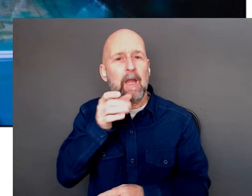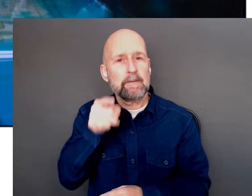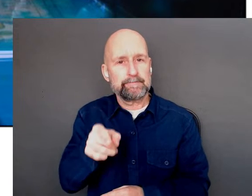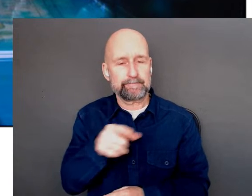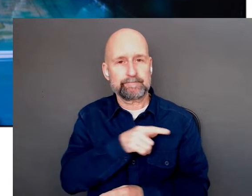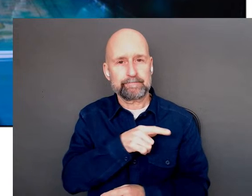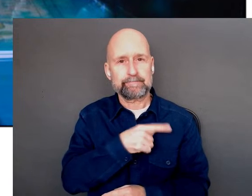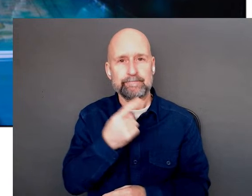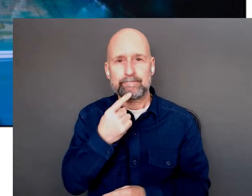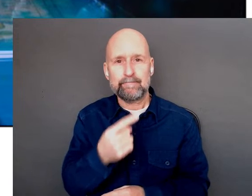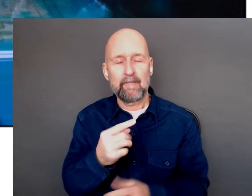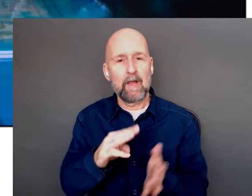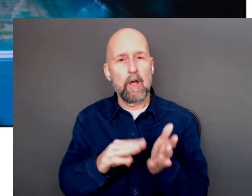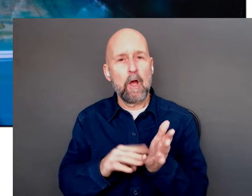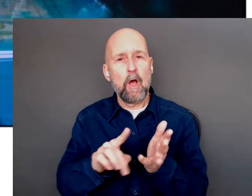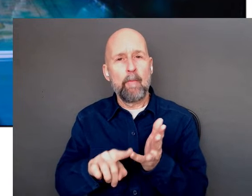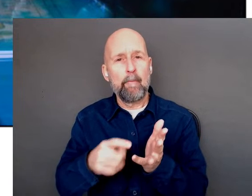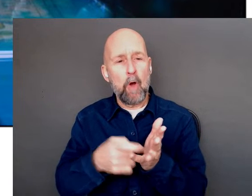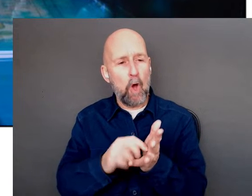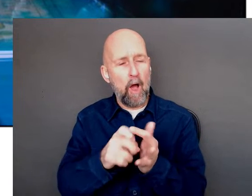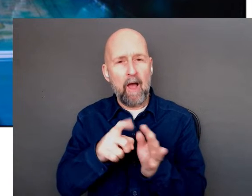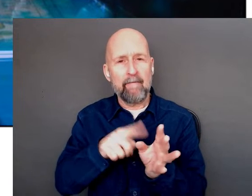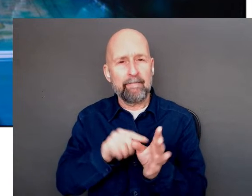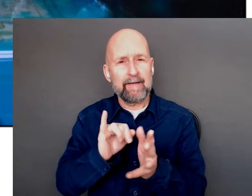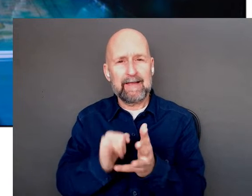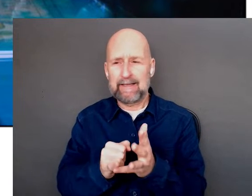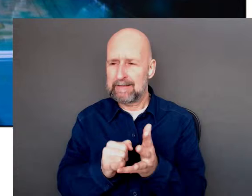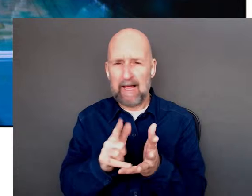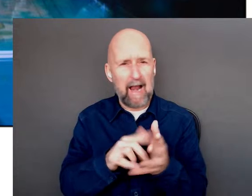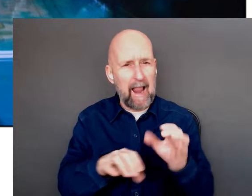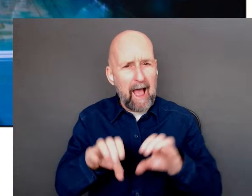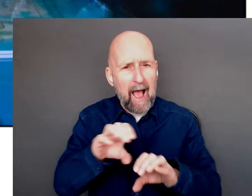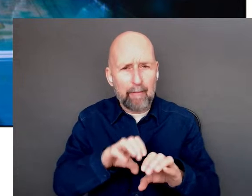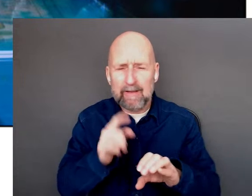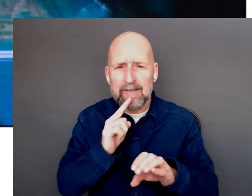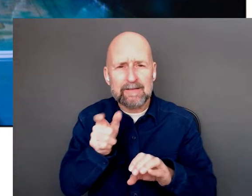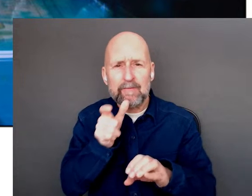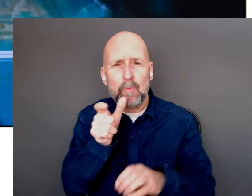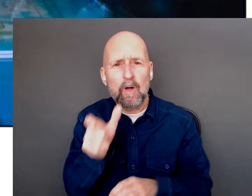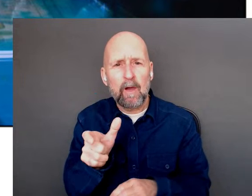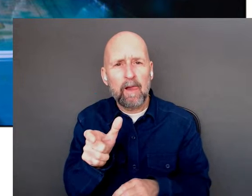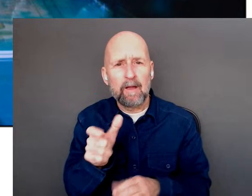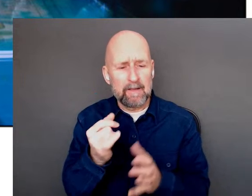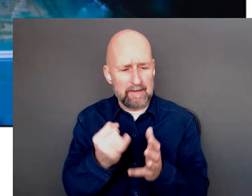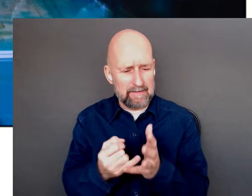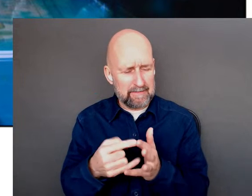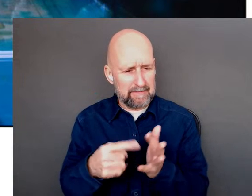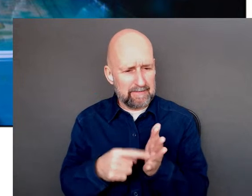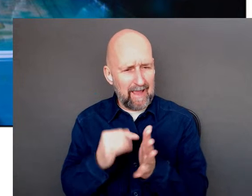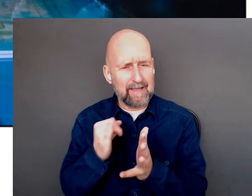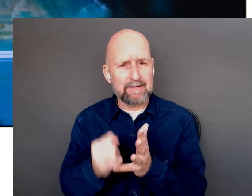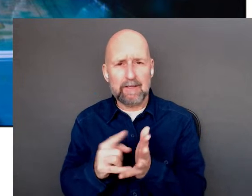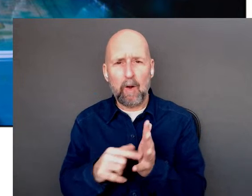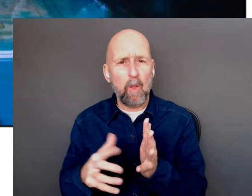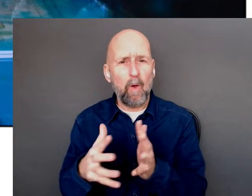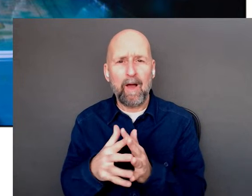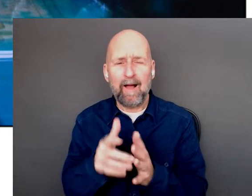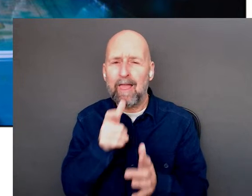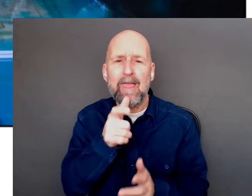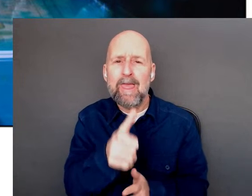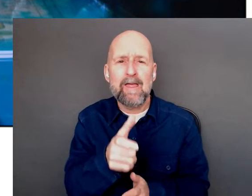Murphy's Law, but I heard here it's another word. It's Seth's Law. I don't know how to pronounce